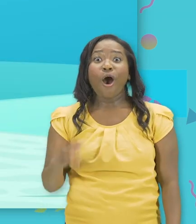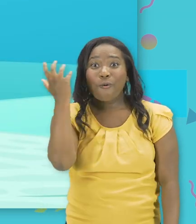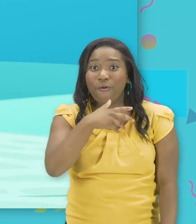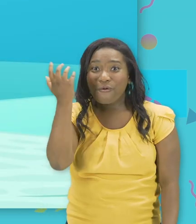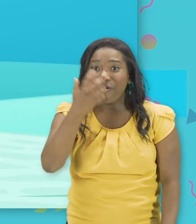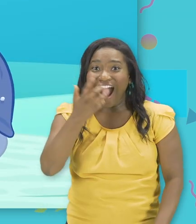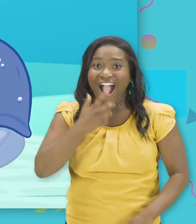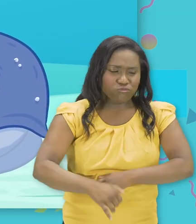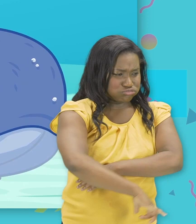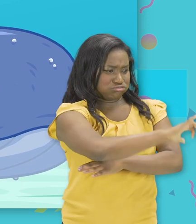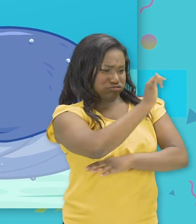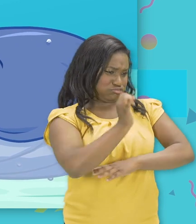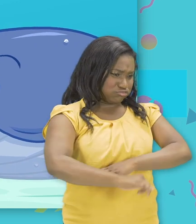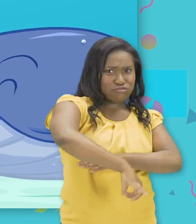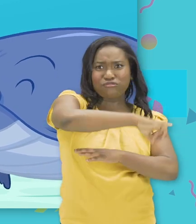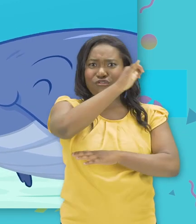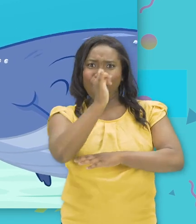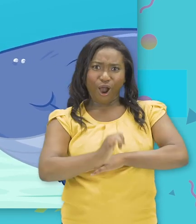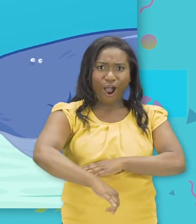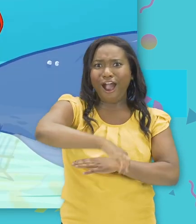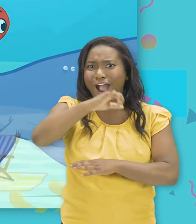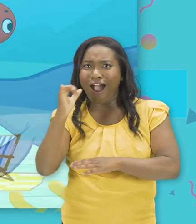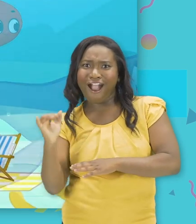And there's a whale!